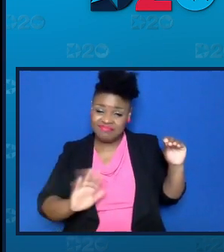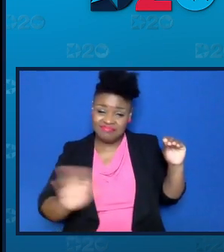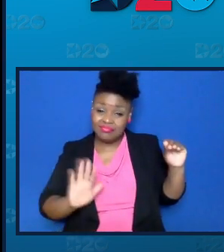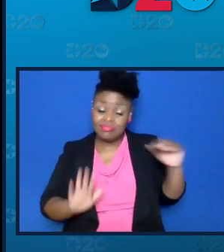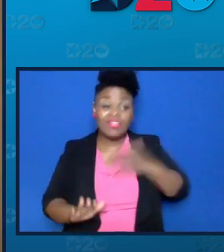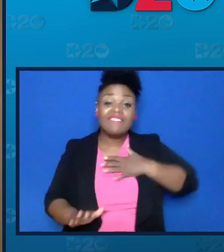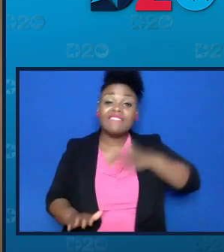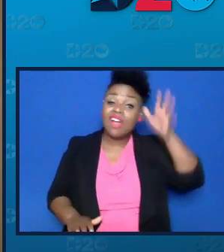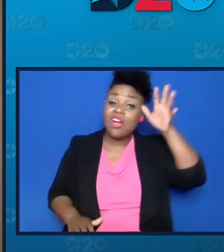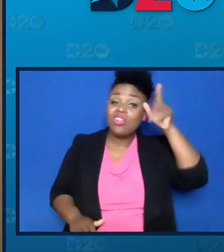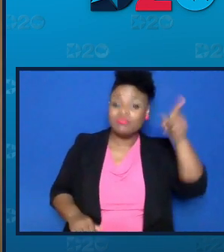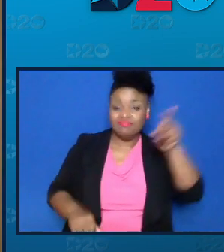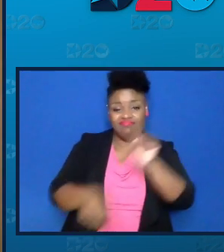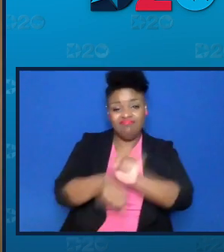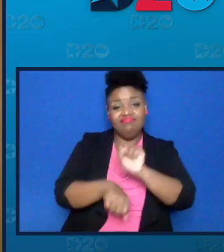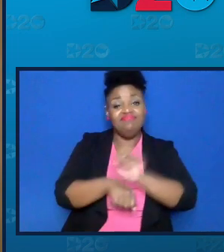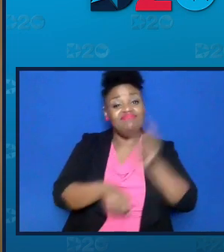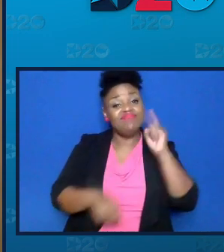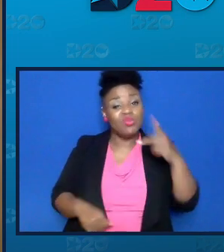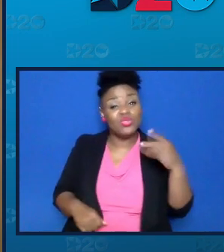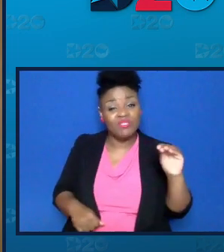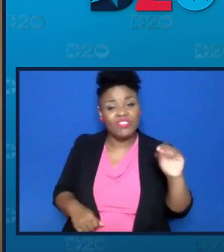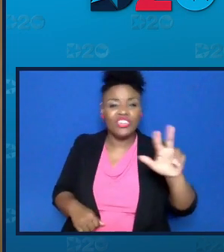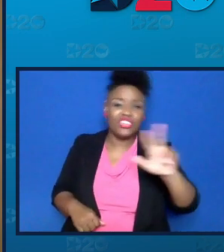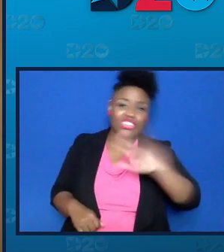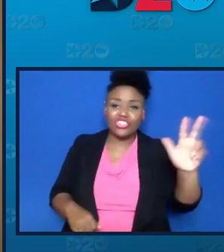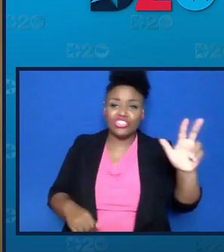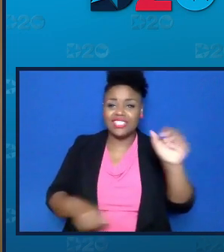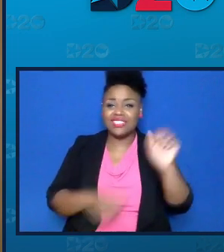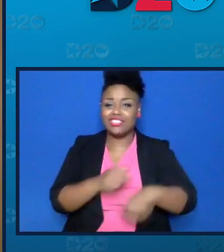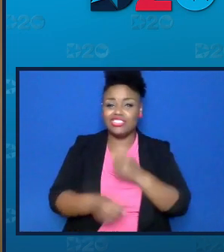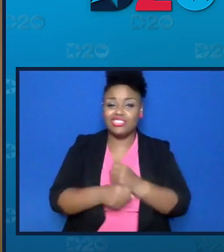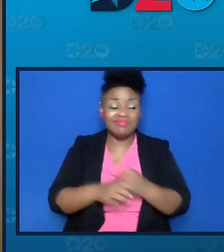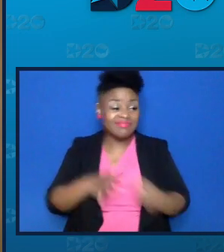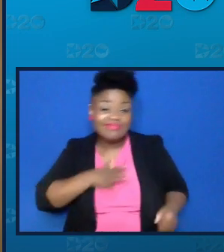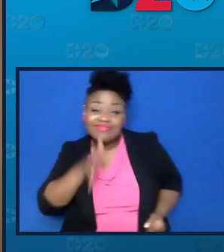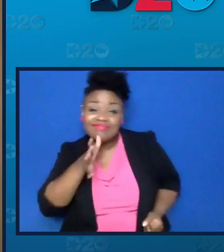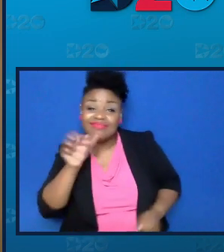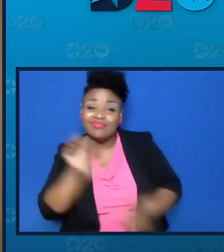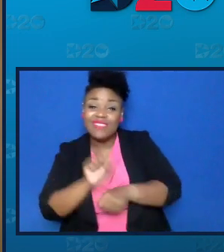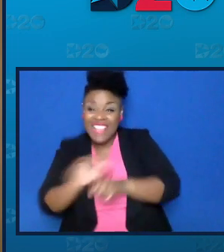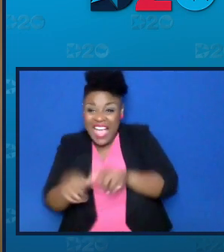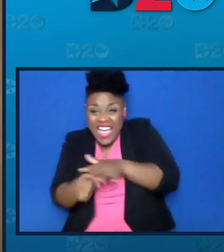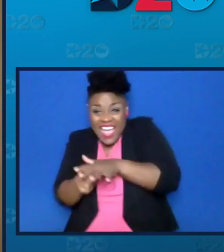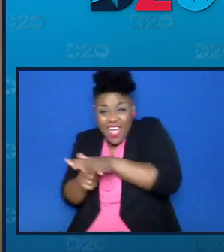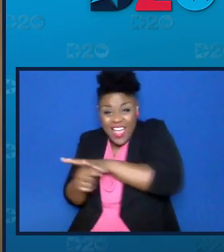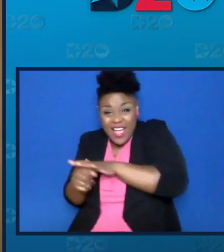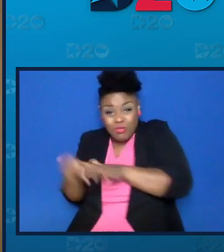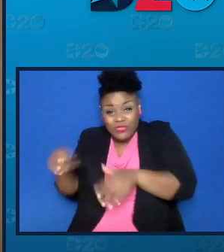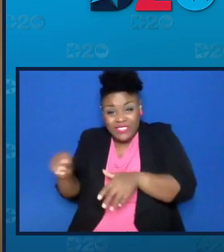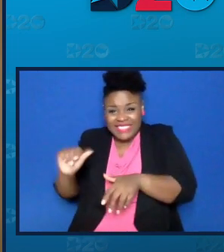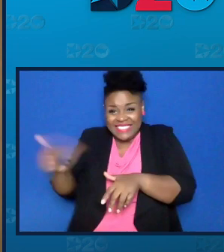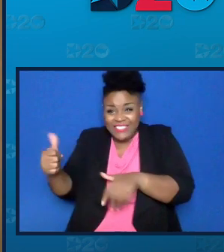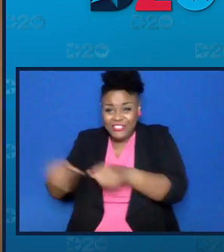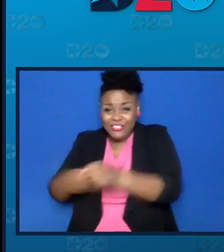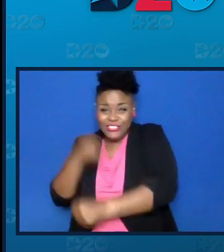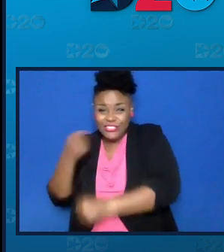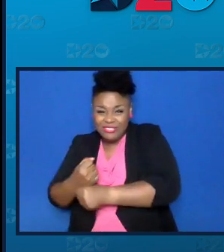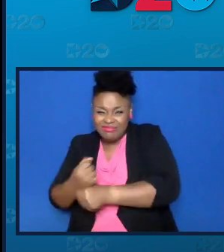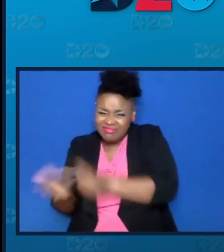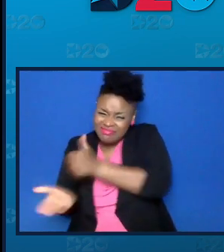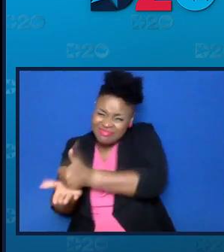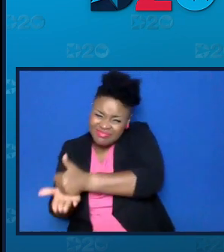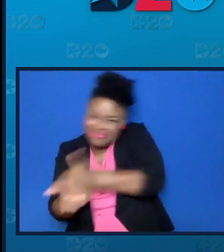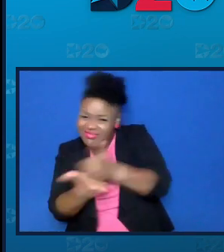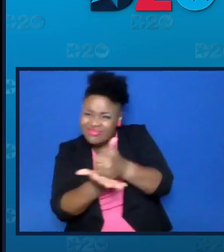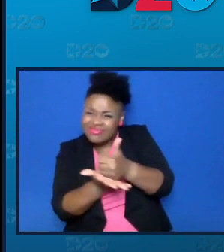30 years. My mother worked for that local post office for 10 years. That job enabled her to feed her family I